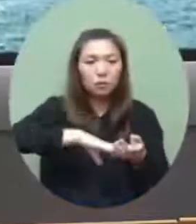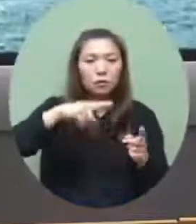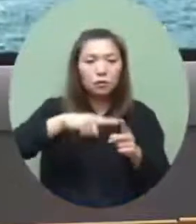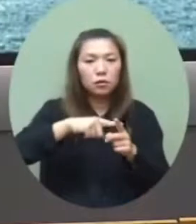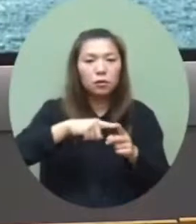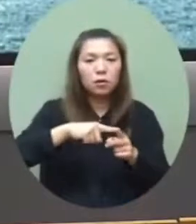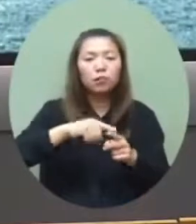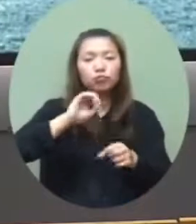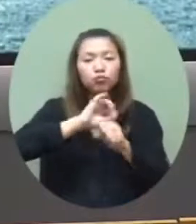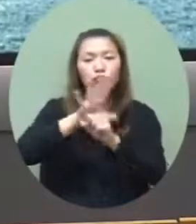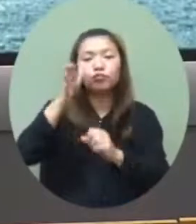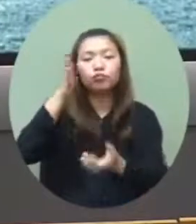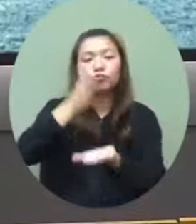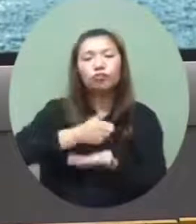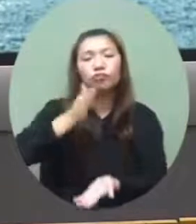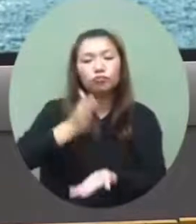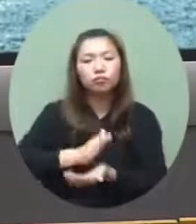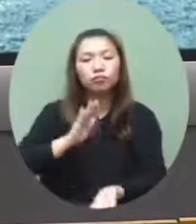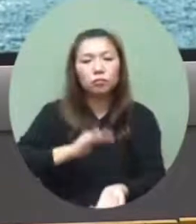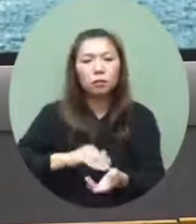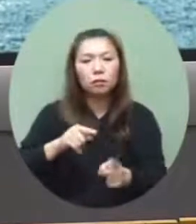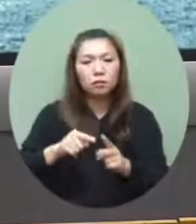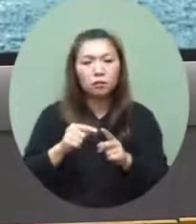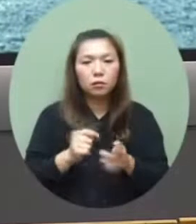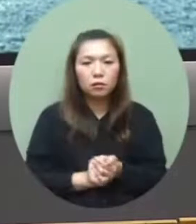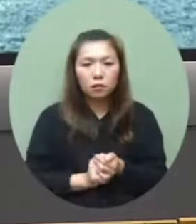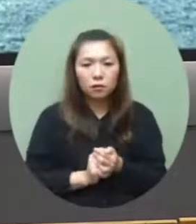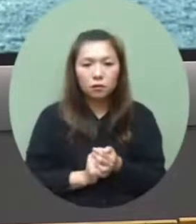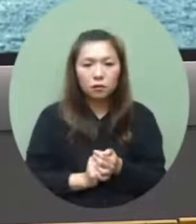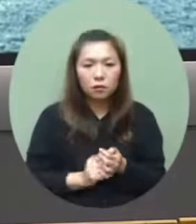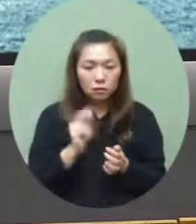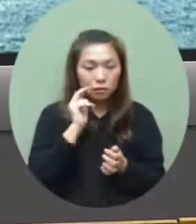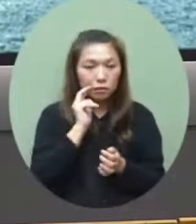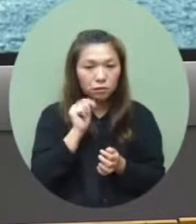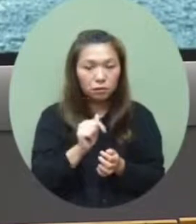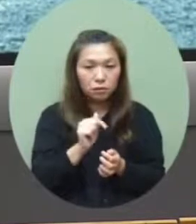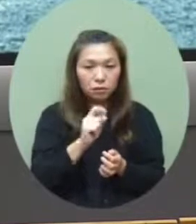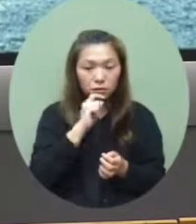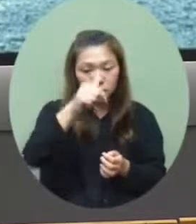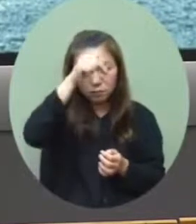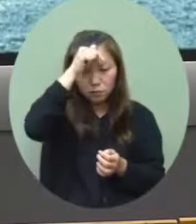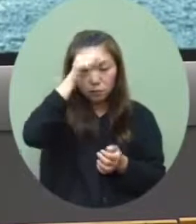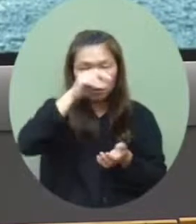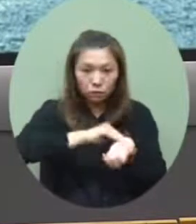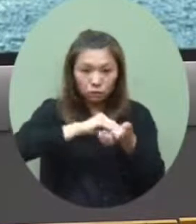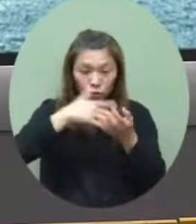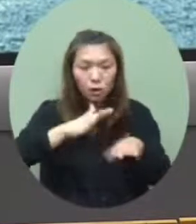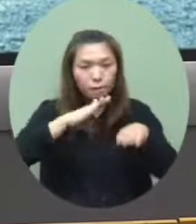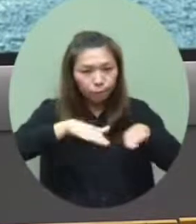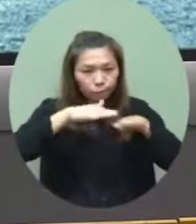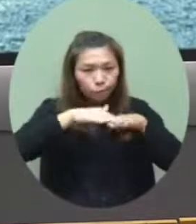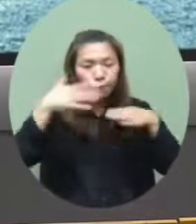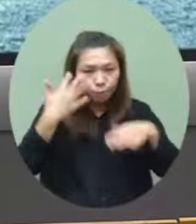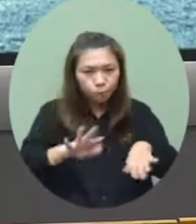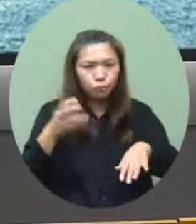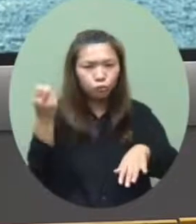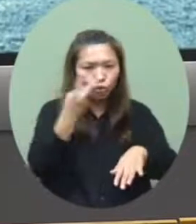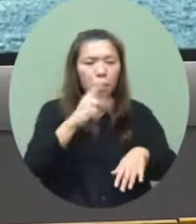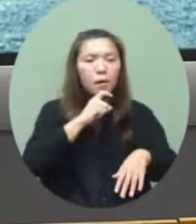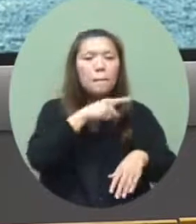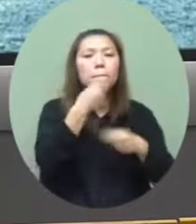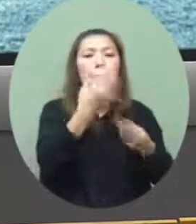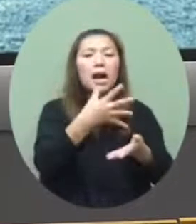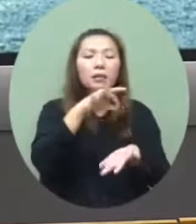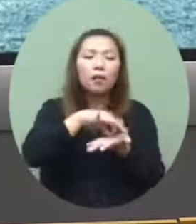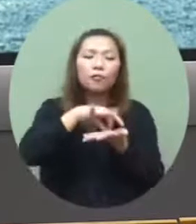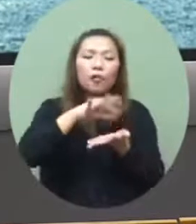For the patients transferred to the private hospitals, they are non-COVID patients. They've been given